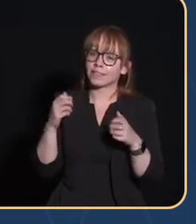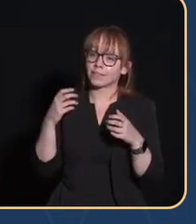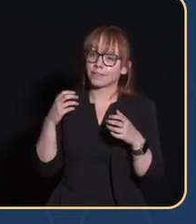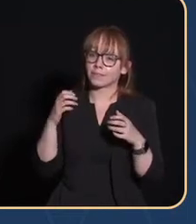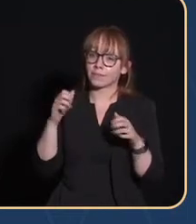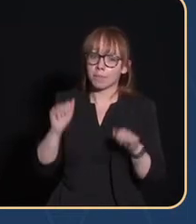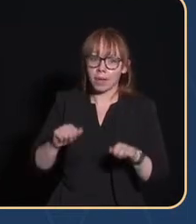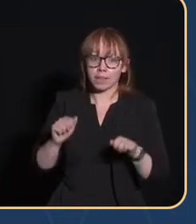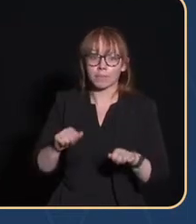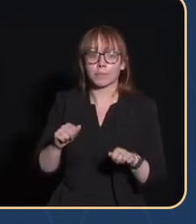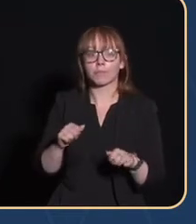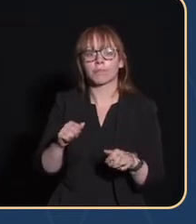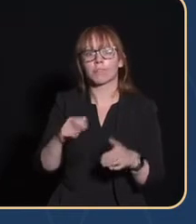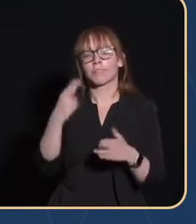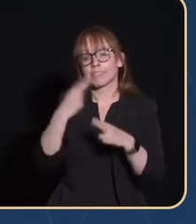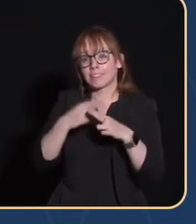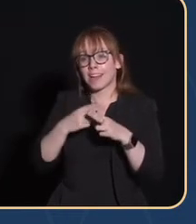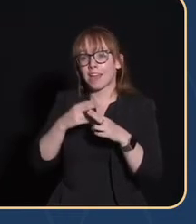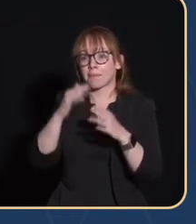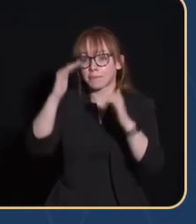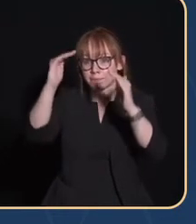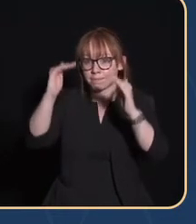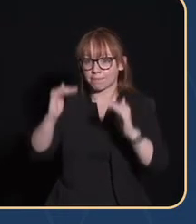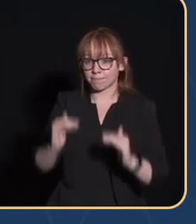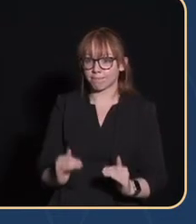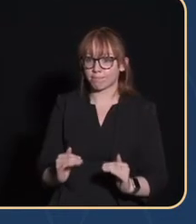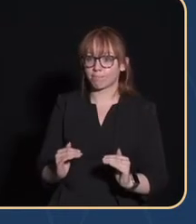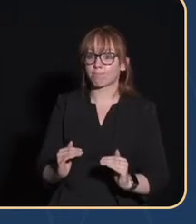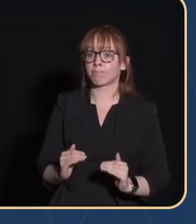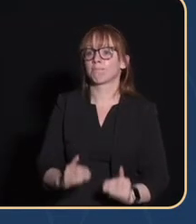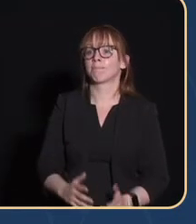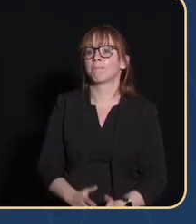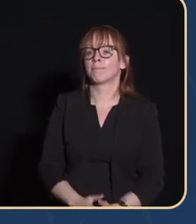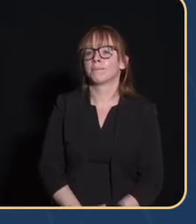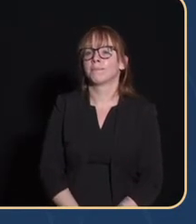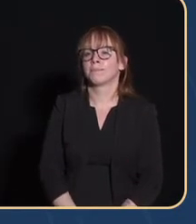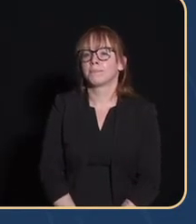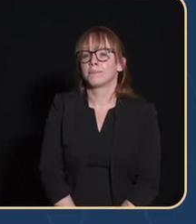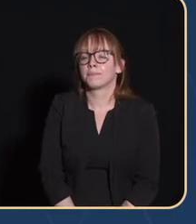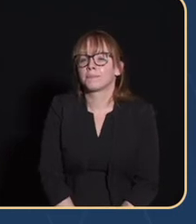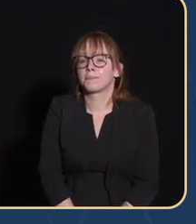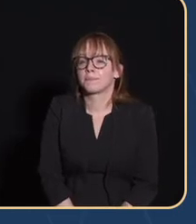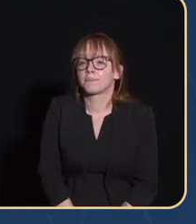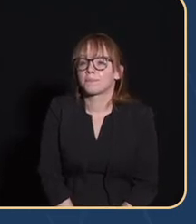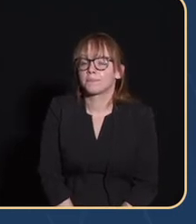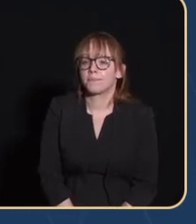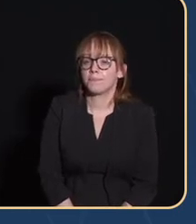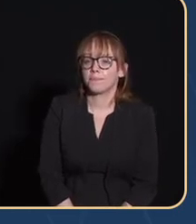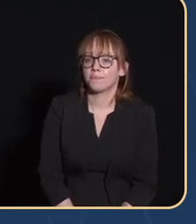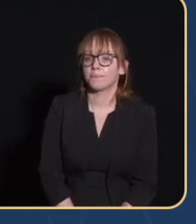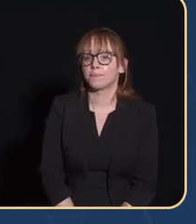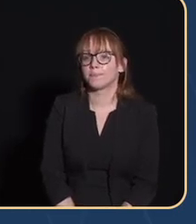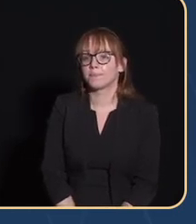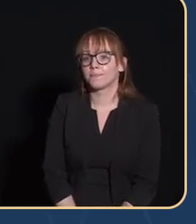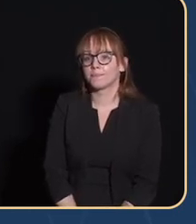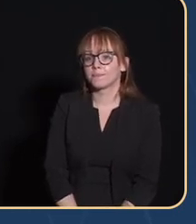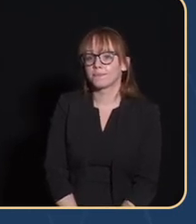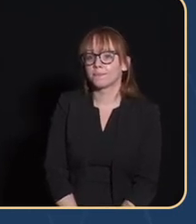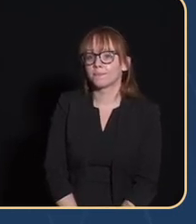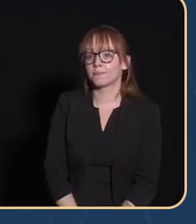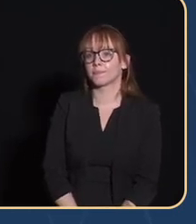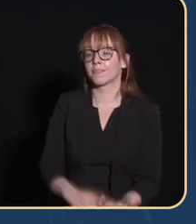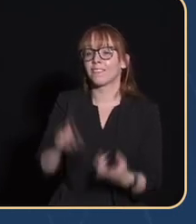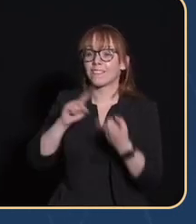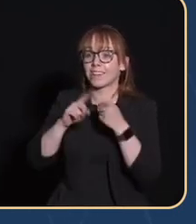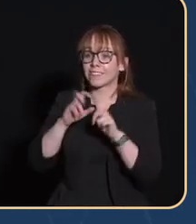Sharon Blomgren, Nina England, Don Andrada, Logan Spindler, and Ann Dresen. Our Friends